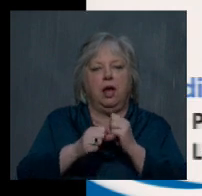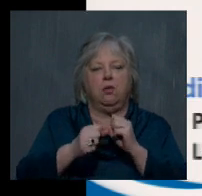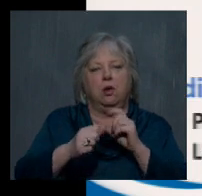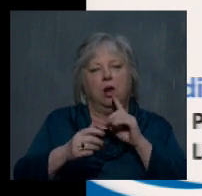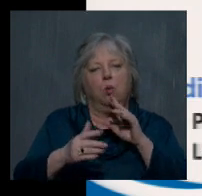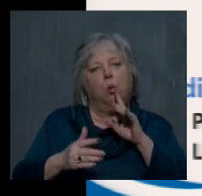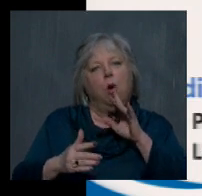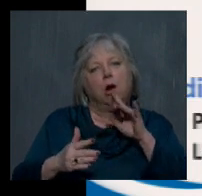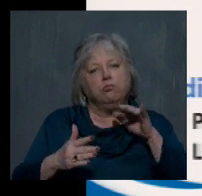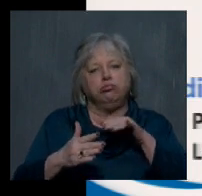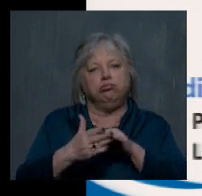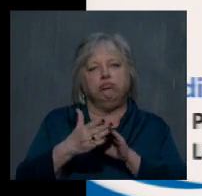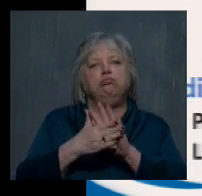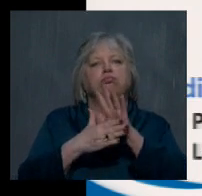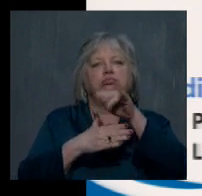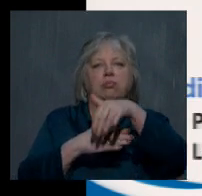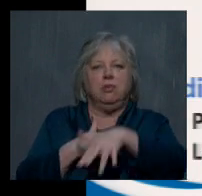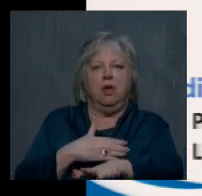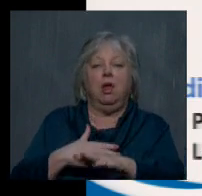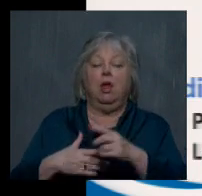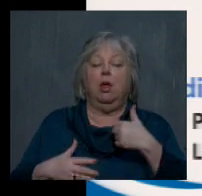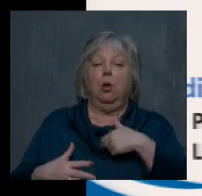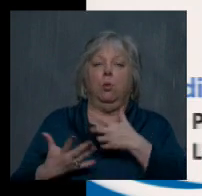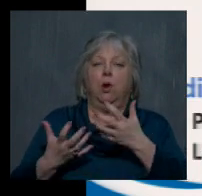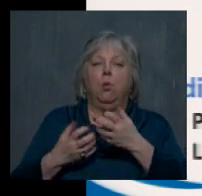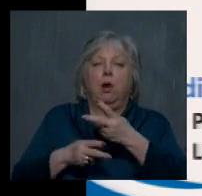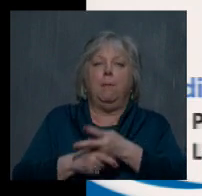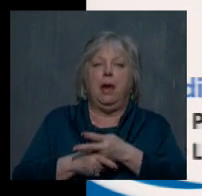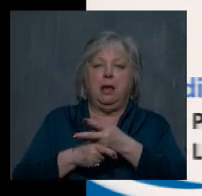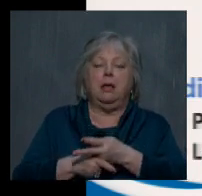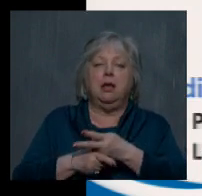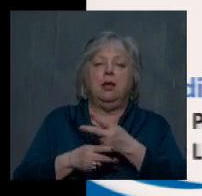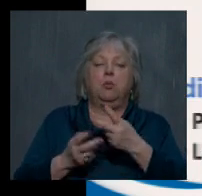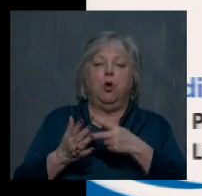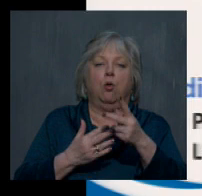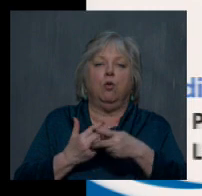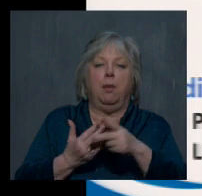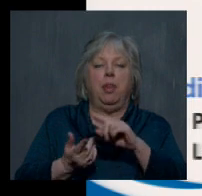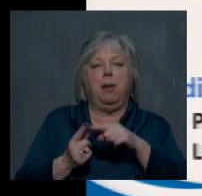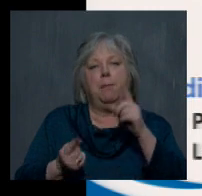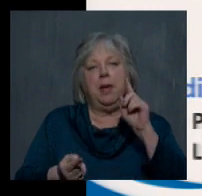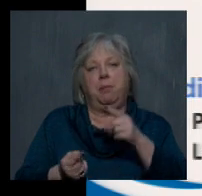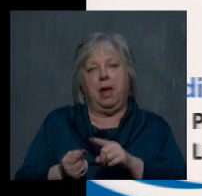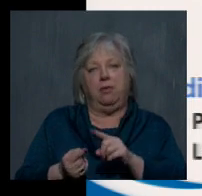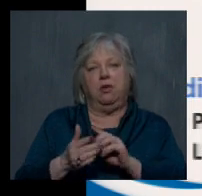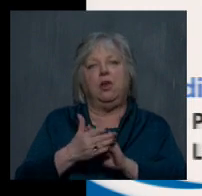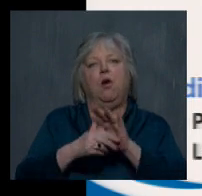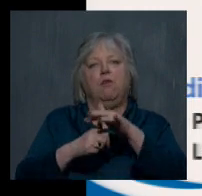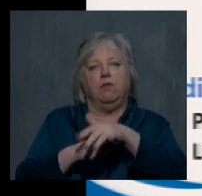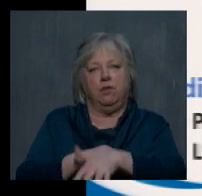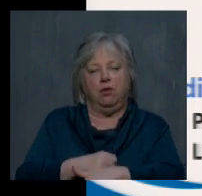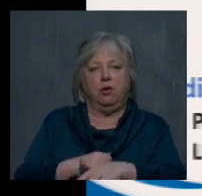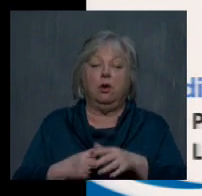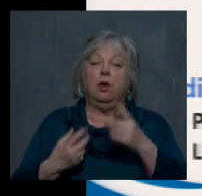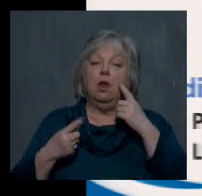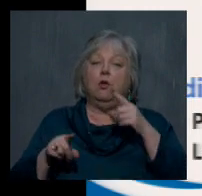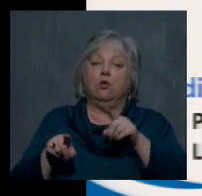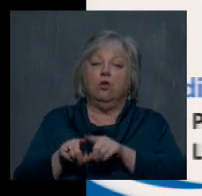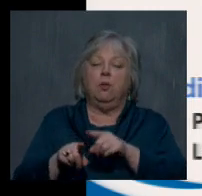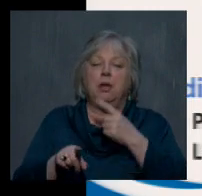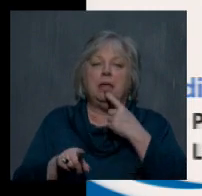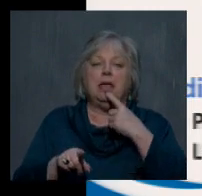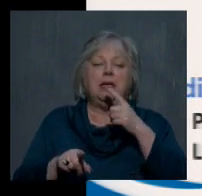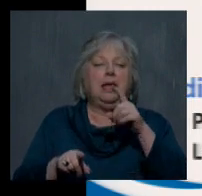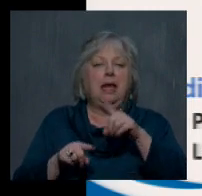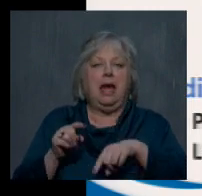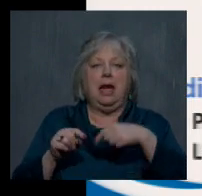is to make sure that we've got a maintenance program that minimizes those overflows. The agreement calls for no more than 6 overflows